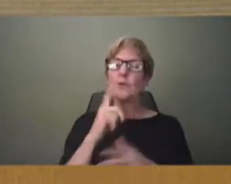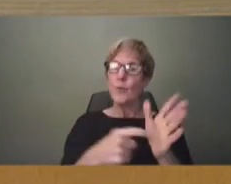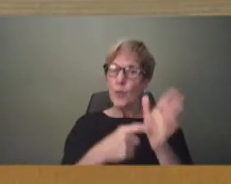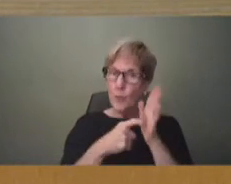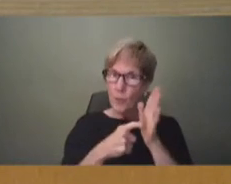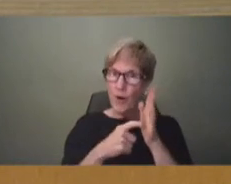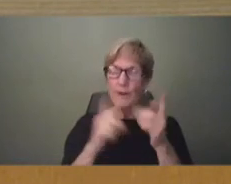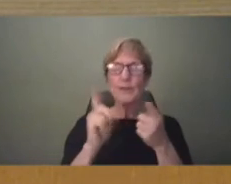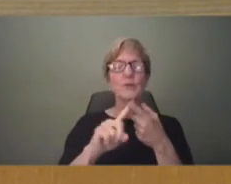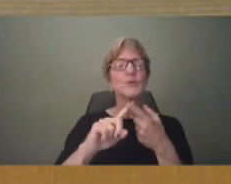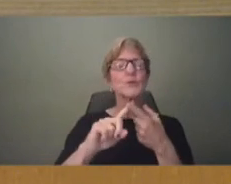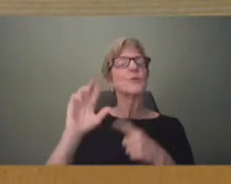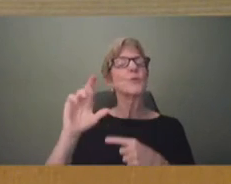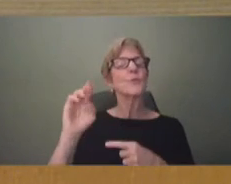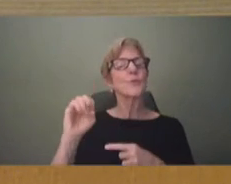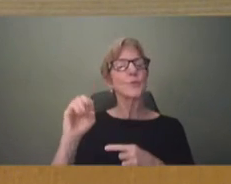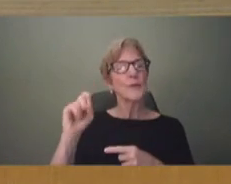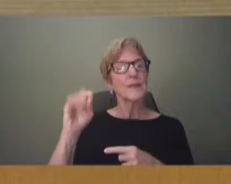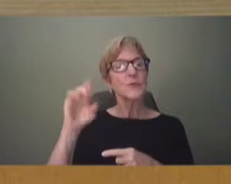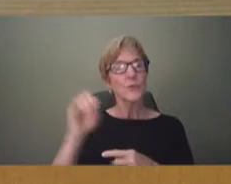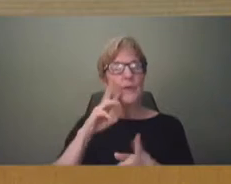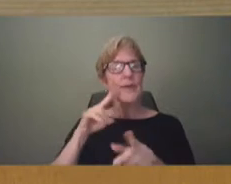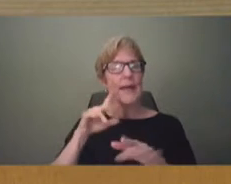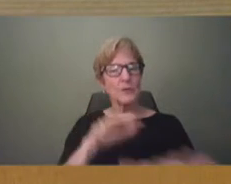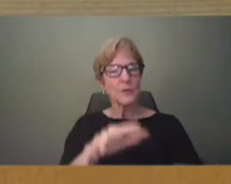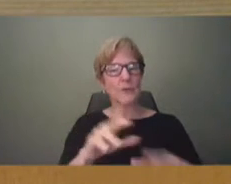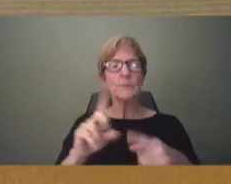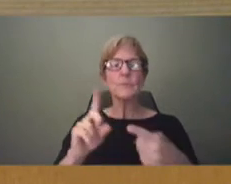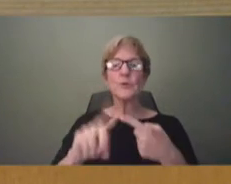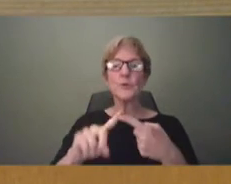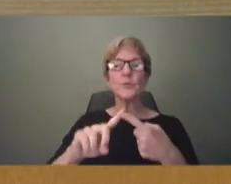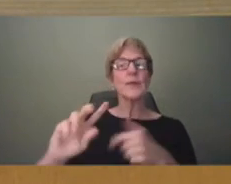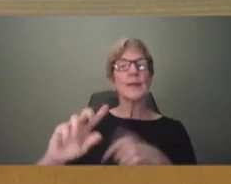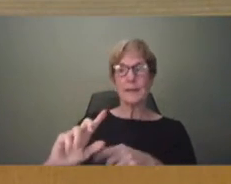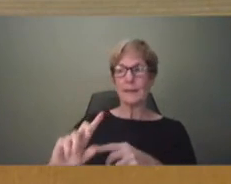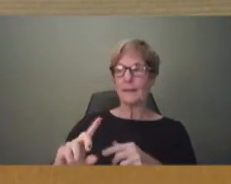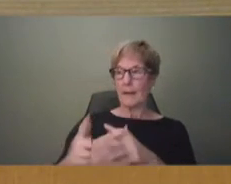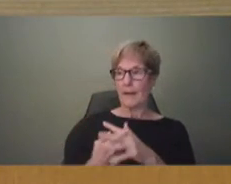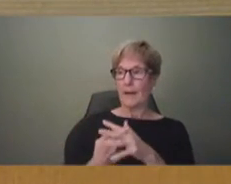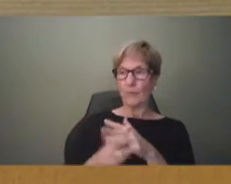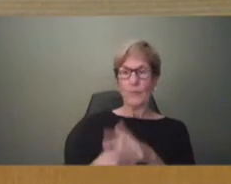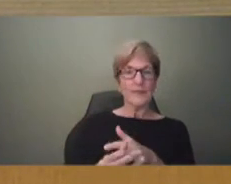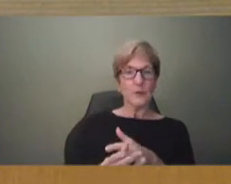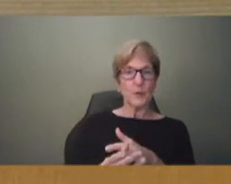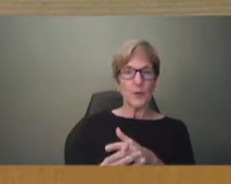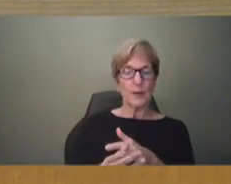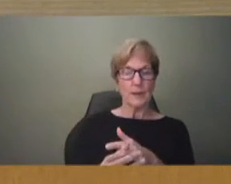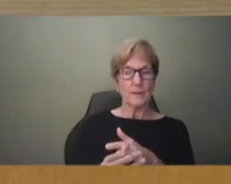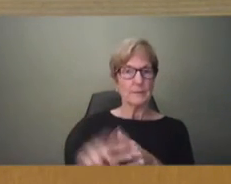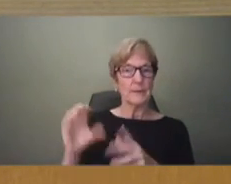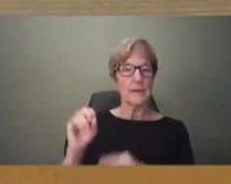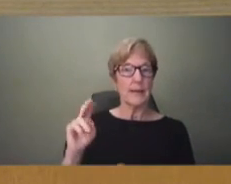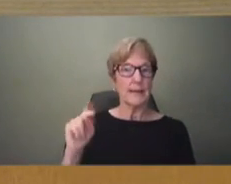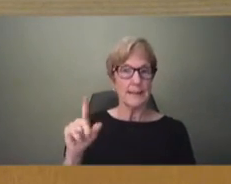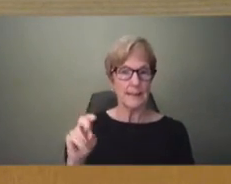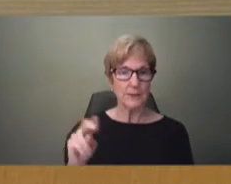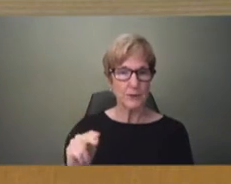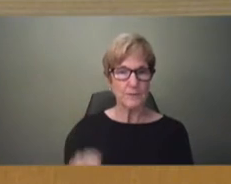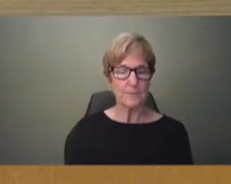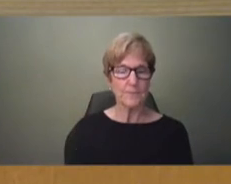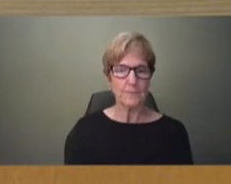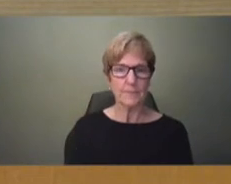restore that stream to its original uh uh uh condition